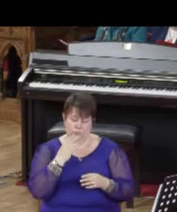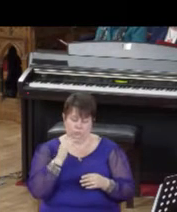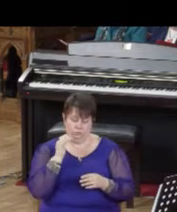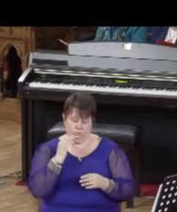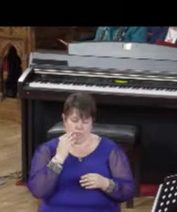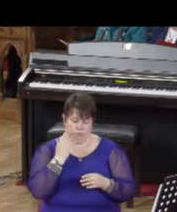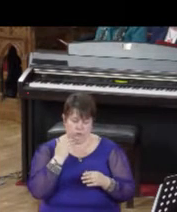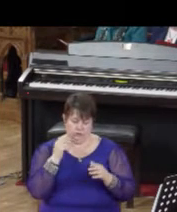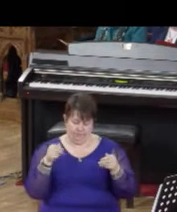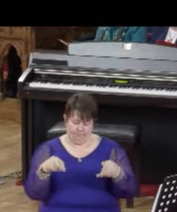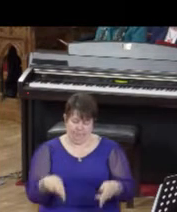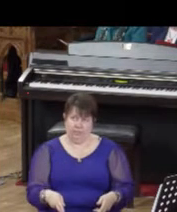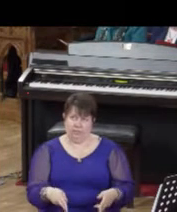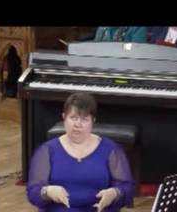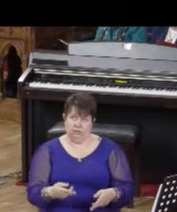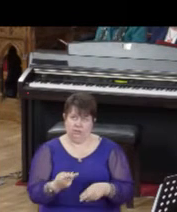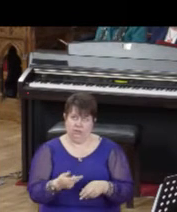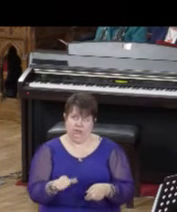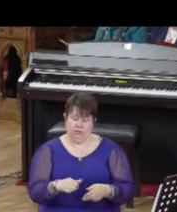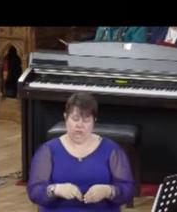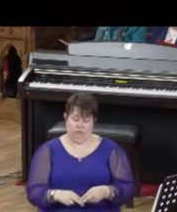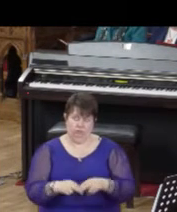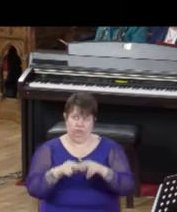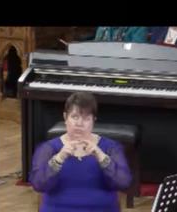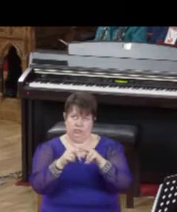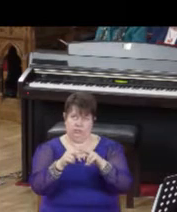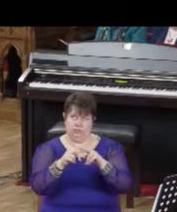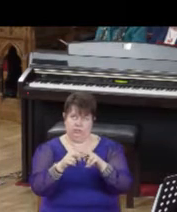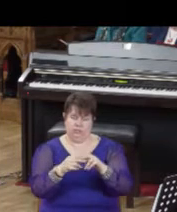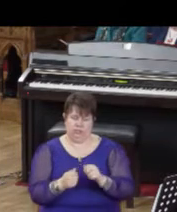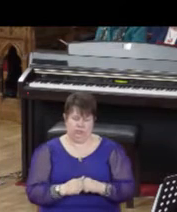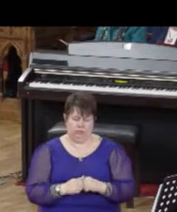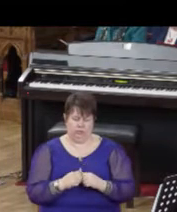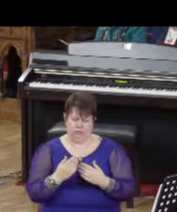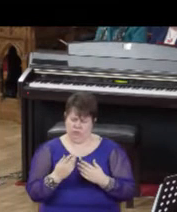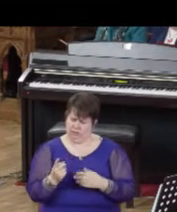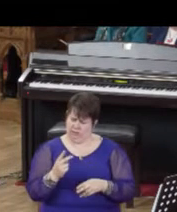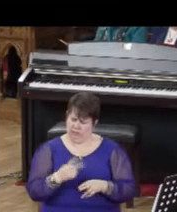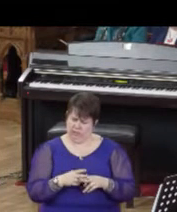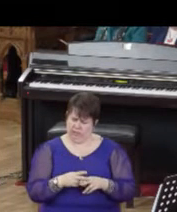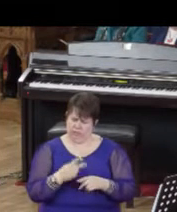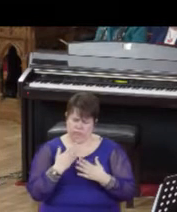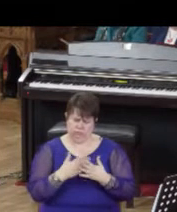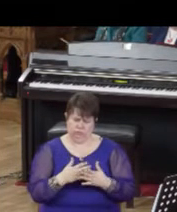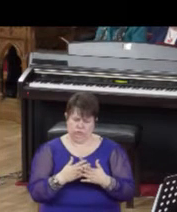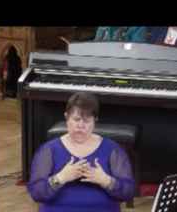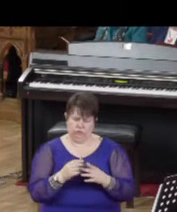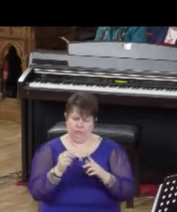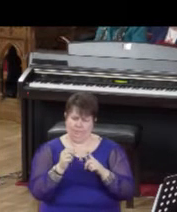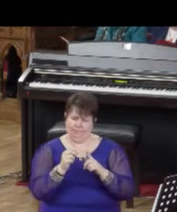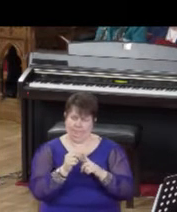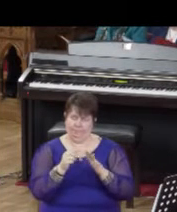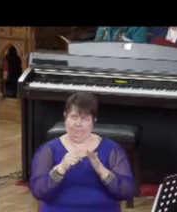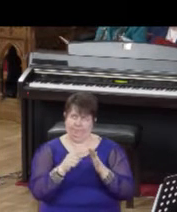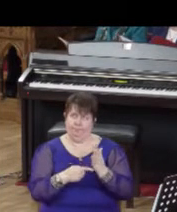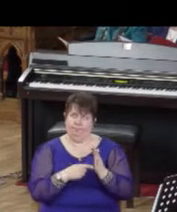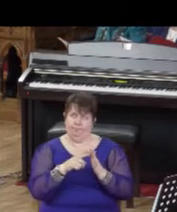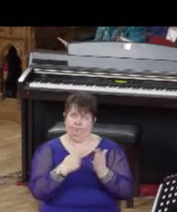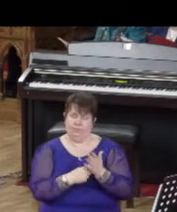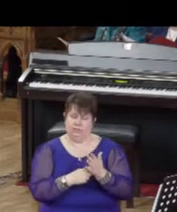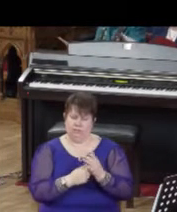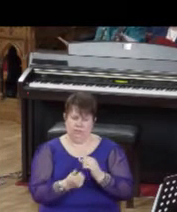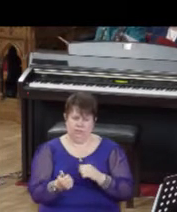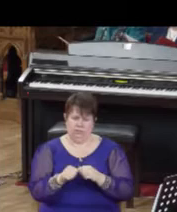to the Scriptures, and that He appeared to Peter, and then to the 12. After that, He appeared to more than